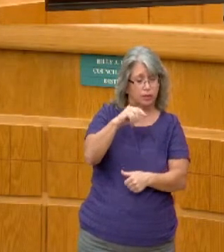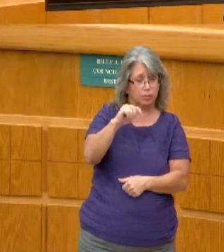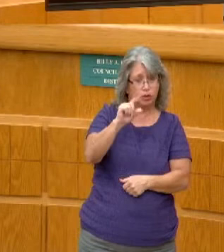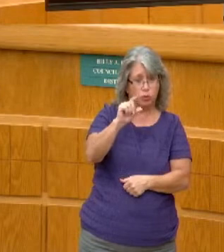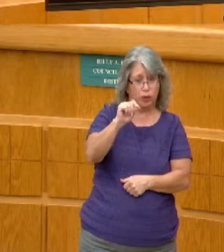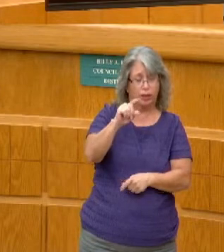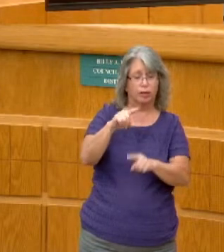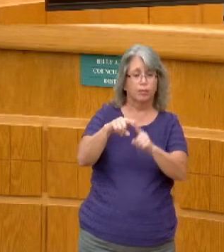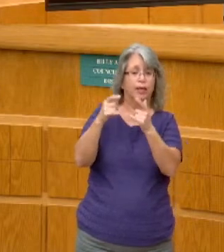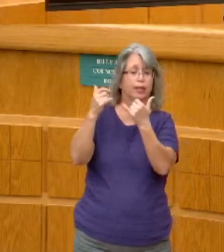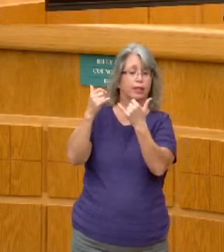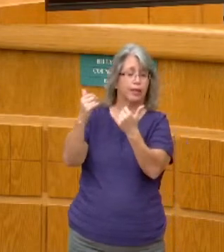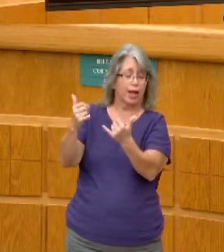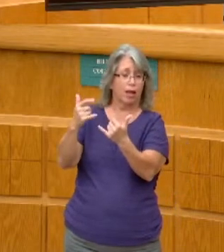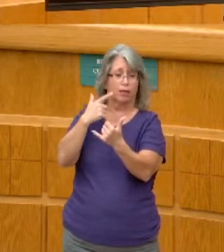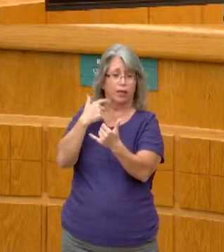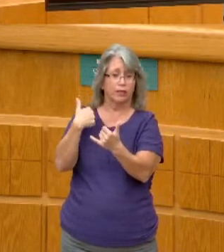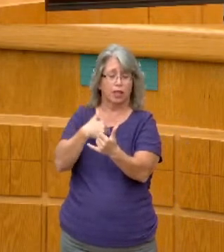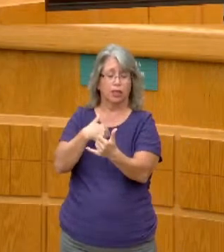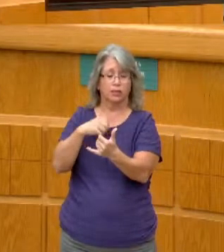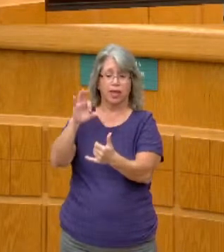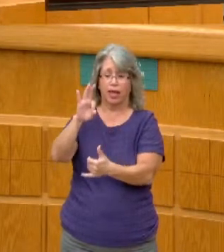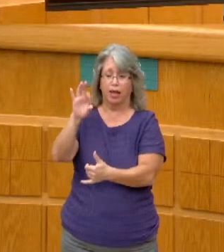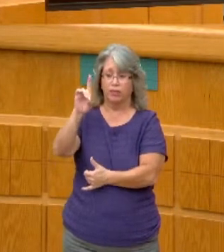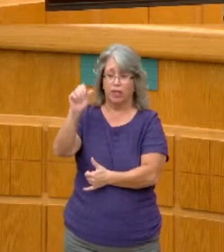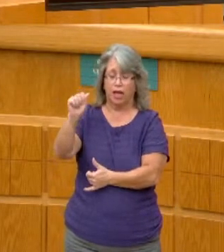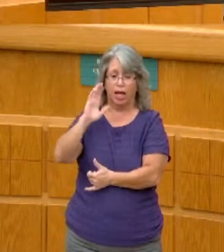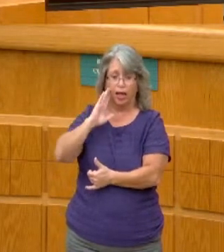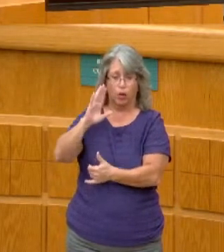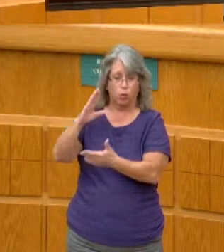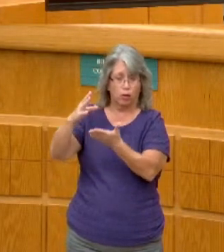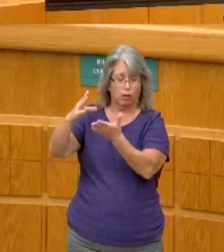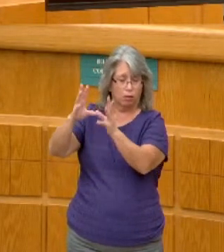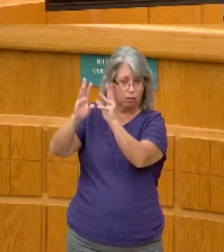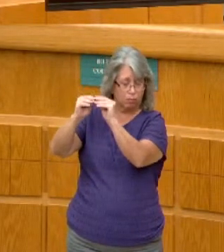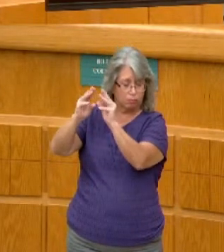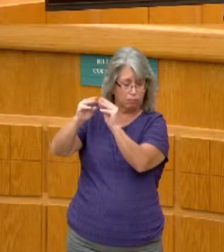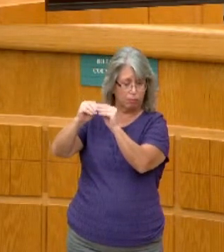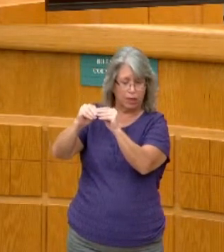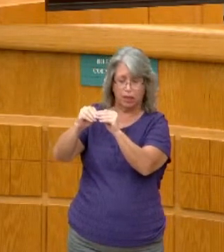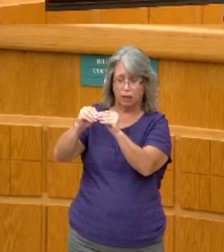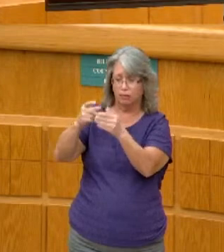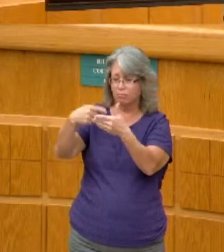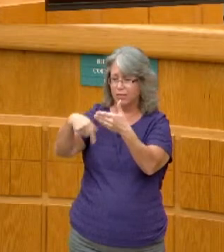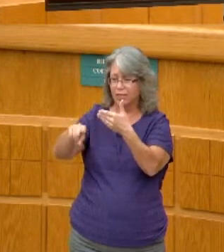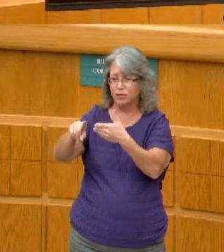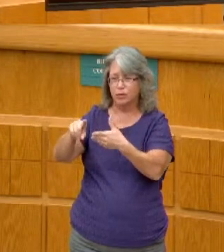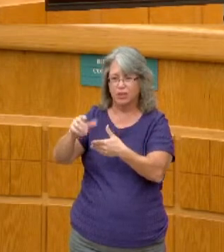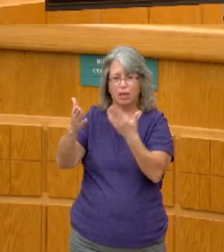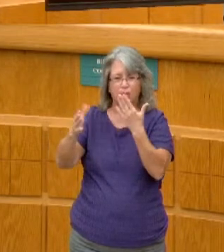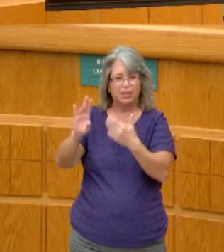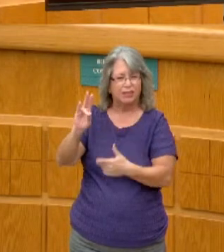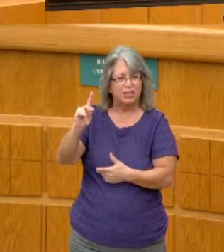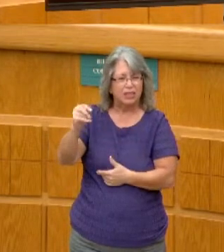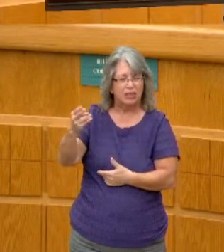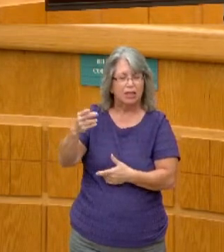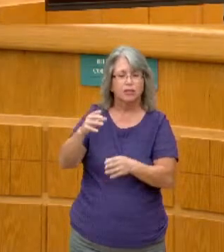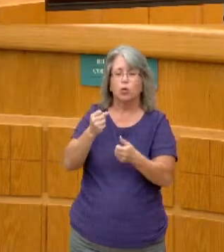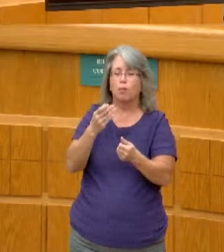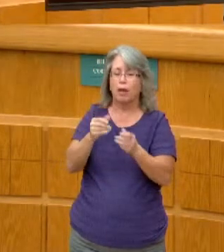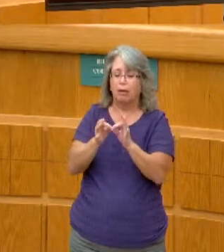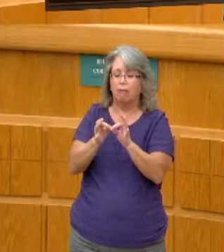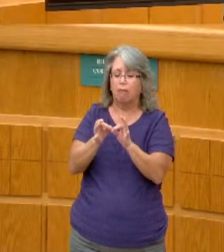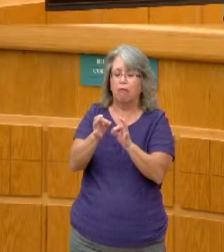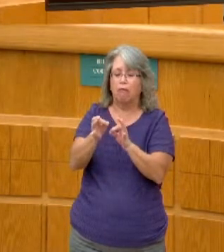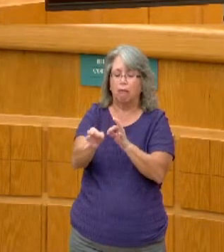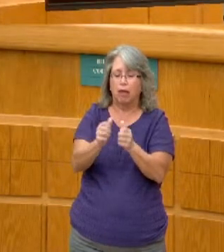meet September 17th maybe or early next week. And so it sounds like it may be delayed, but once we hear, we will